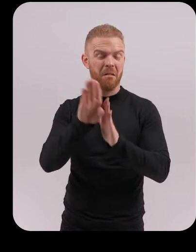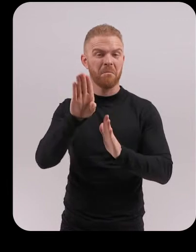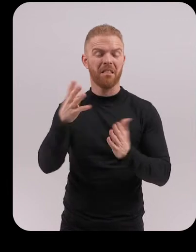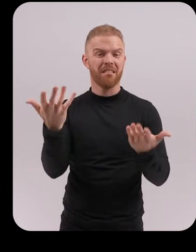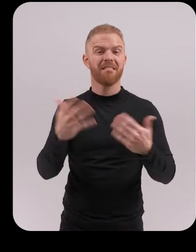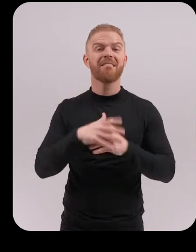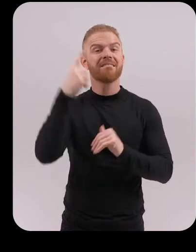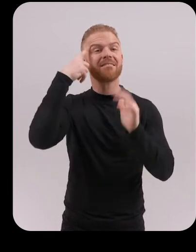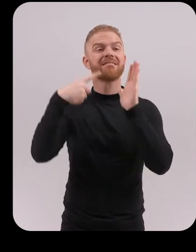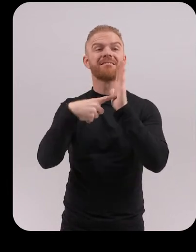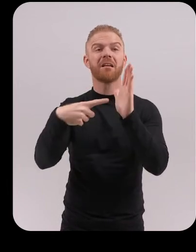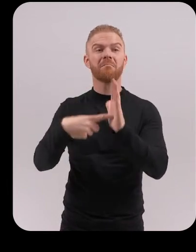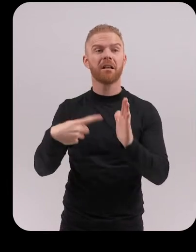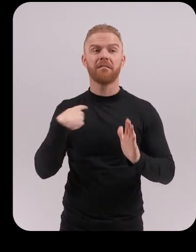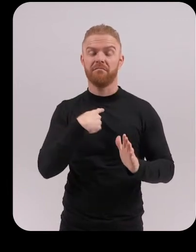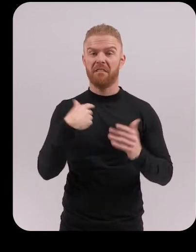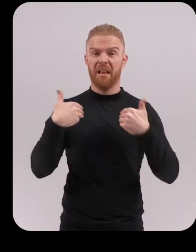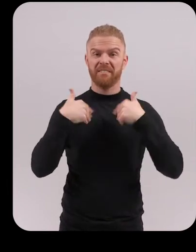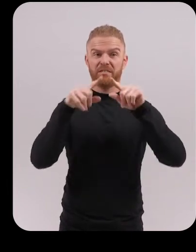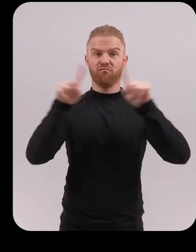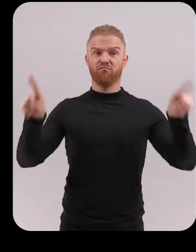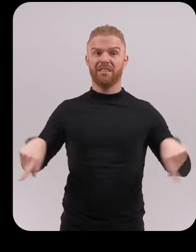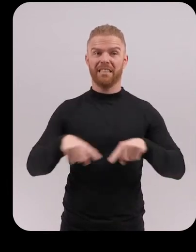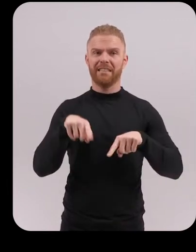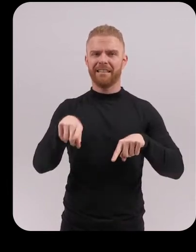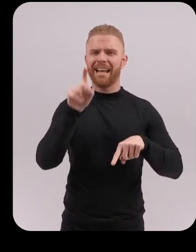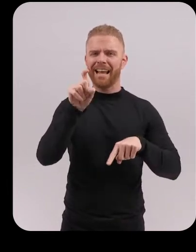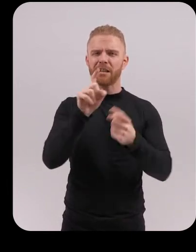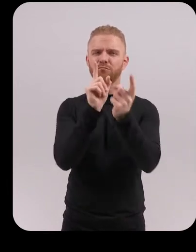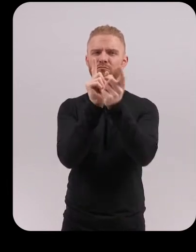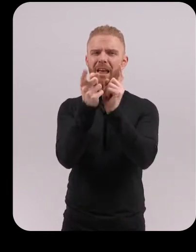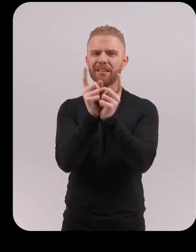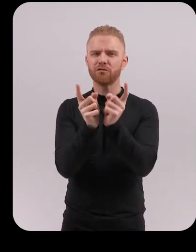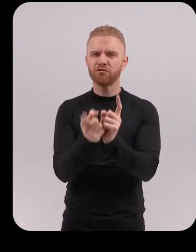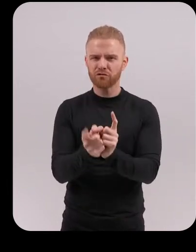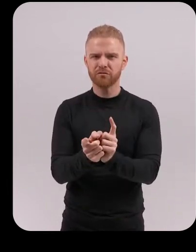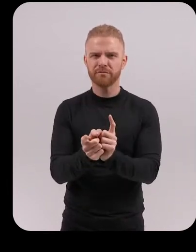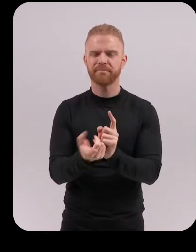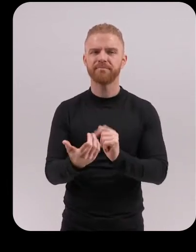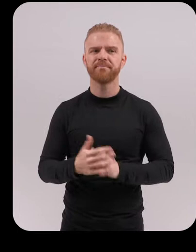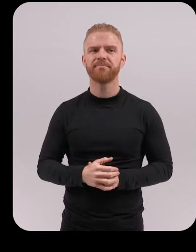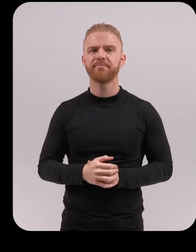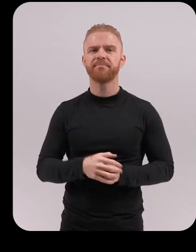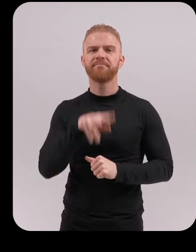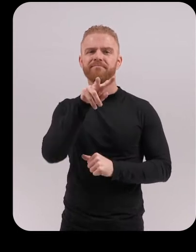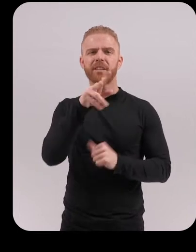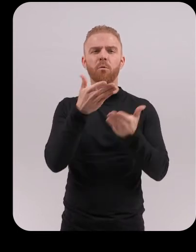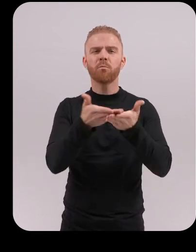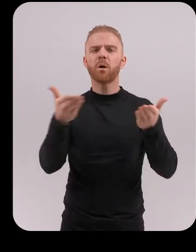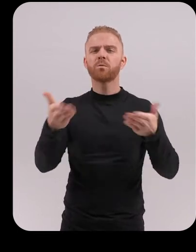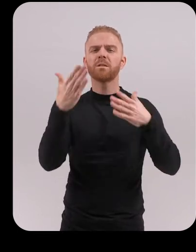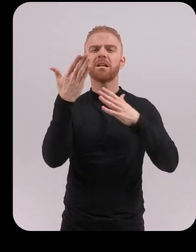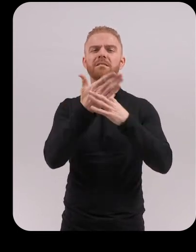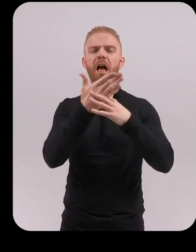So, for example, we have this screen here that needs a little bit of translation. So looking at my strings resource